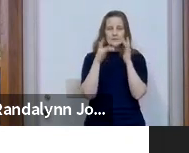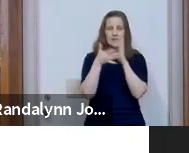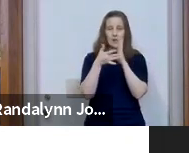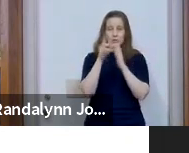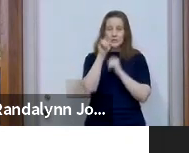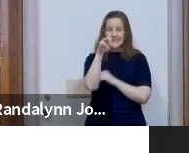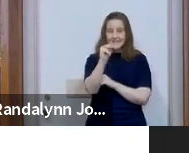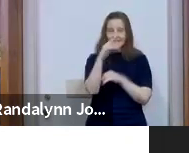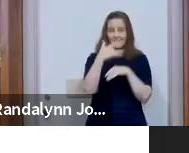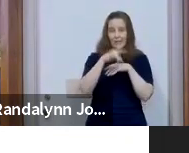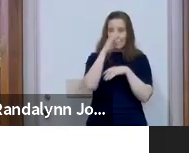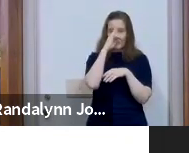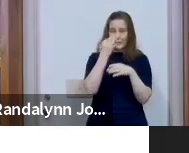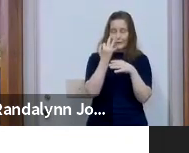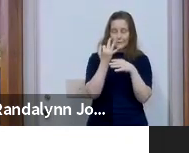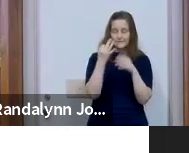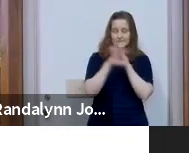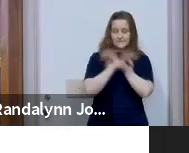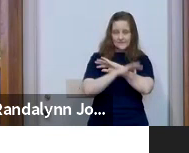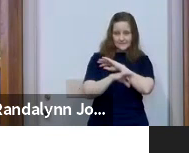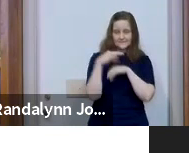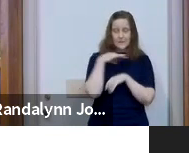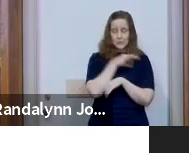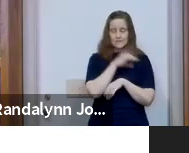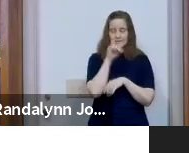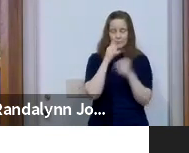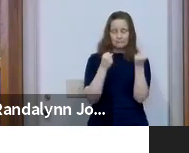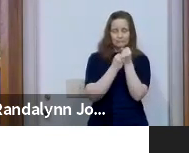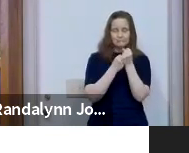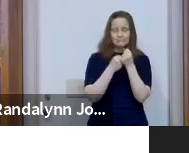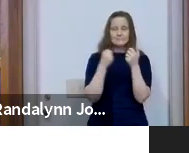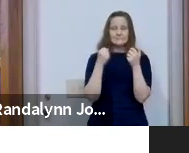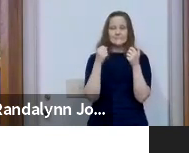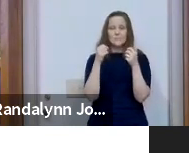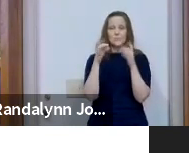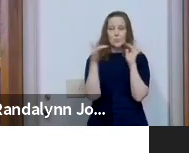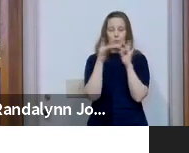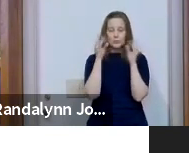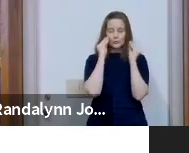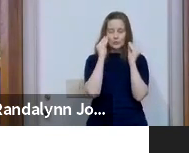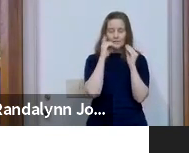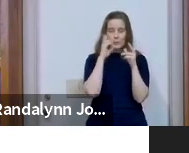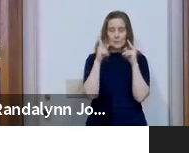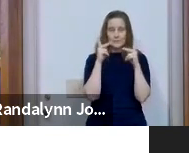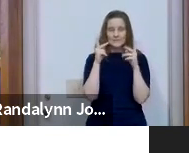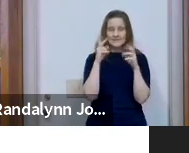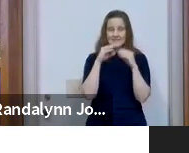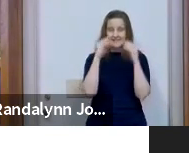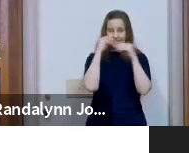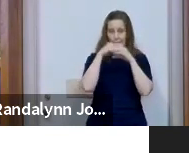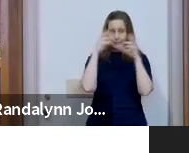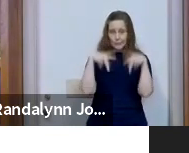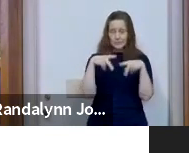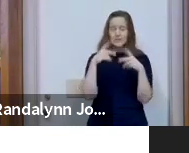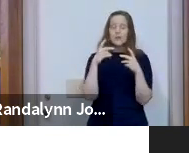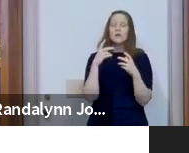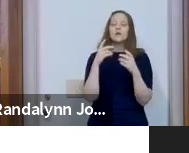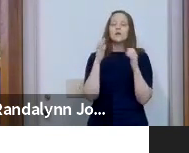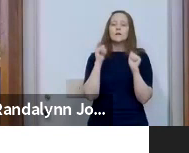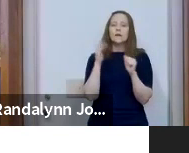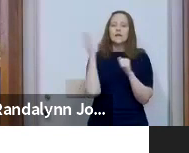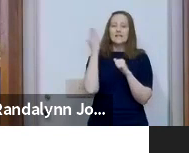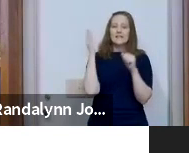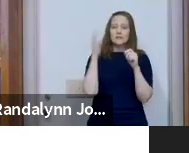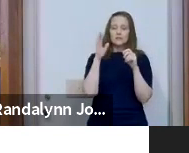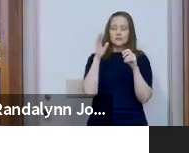to faculty to enhance their remote instruction. For those faculty that are teaching in person, we've enabled our lecture style